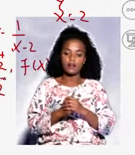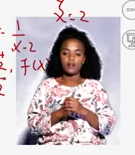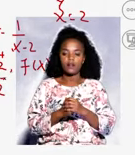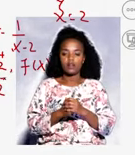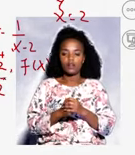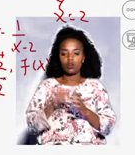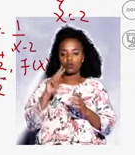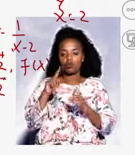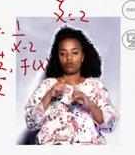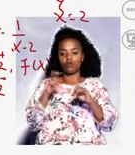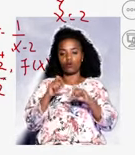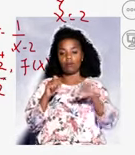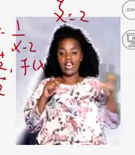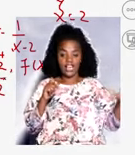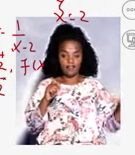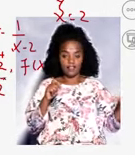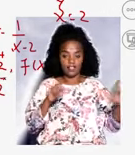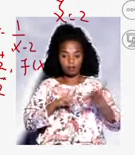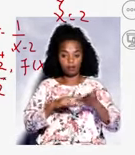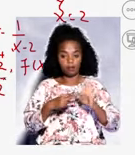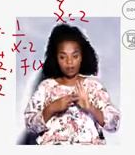2 from the left side means